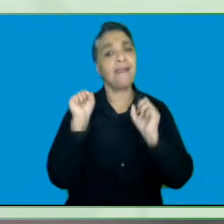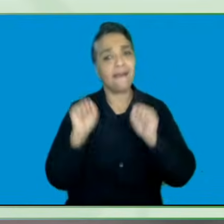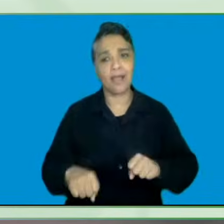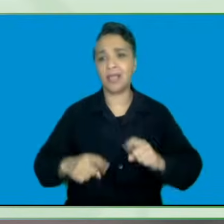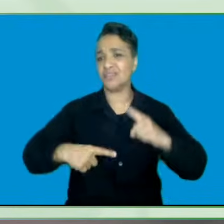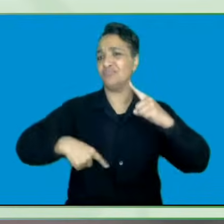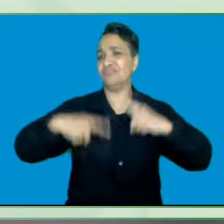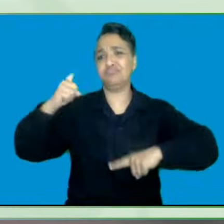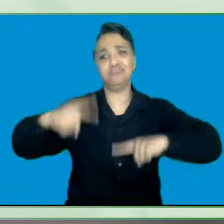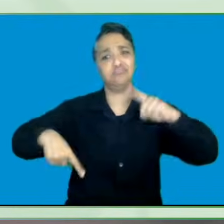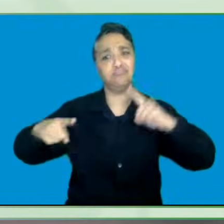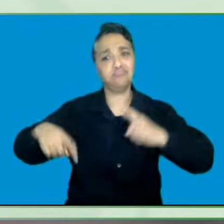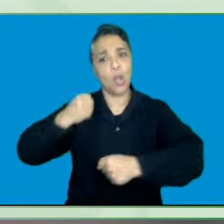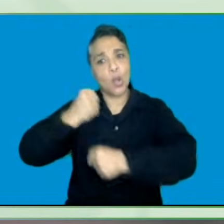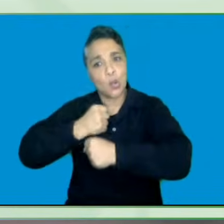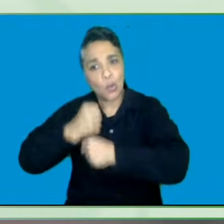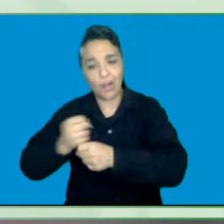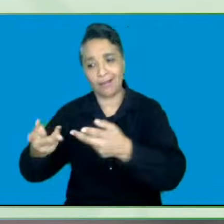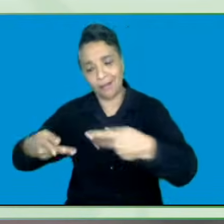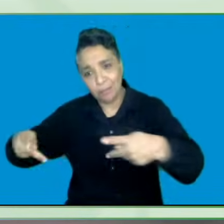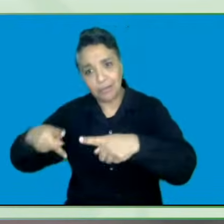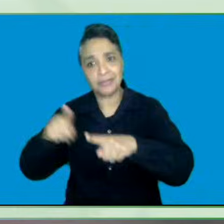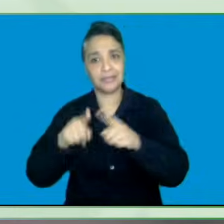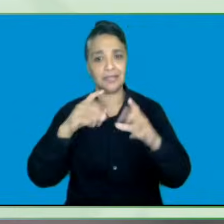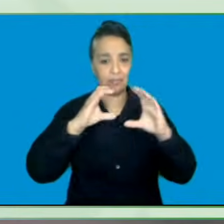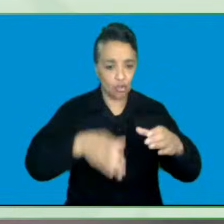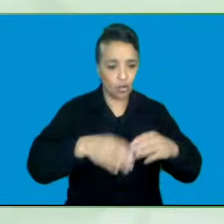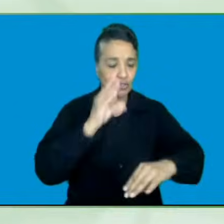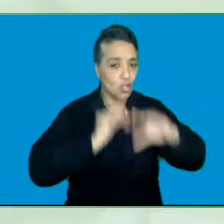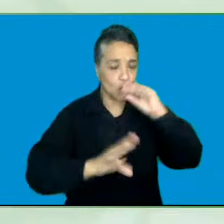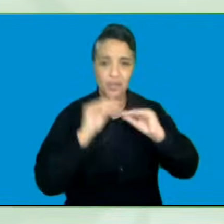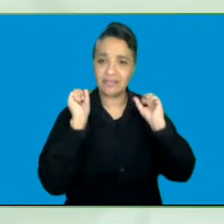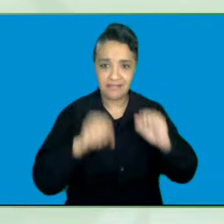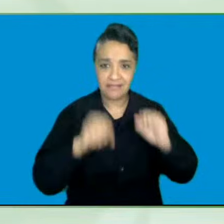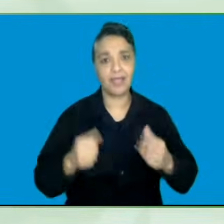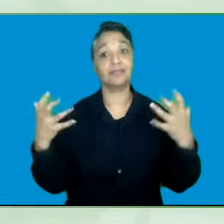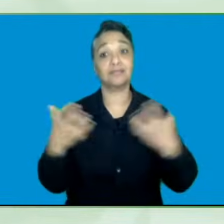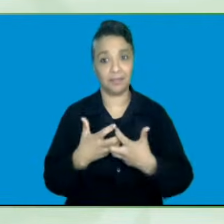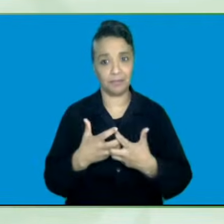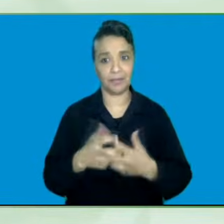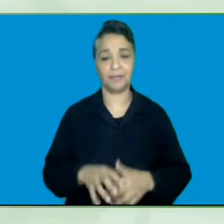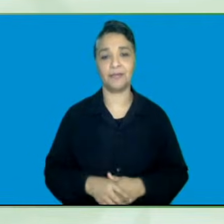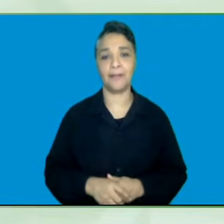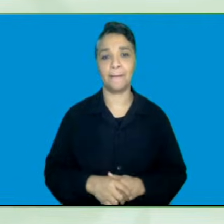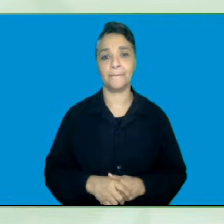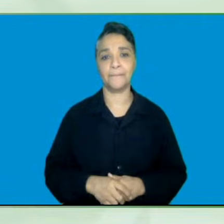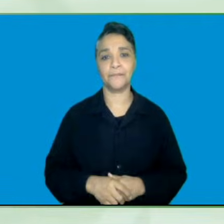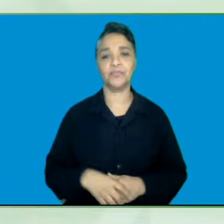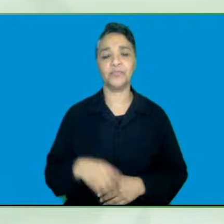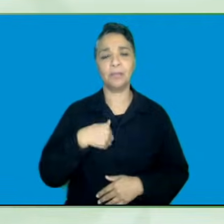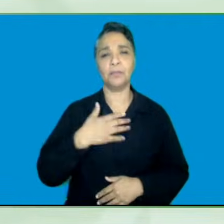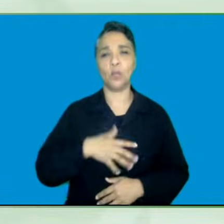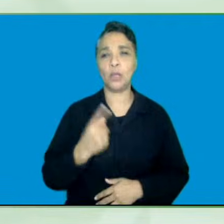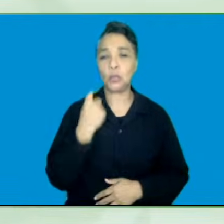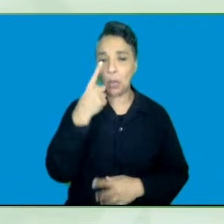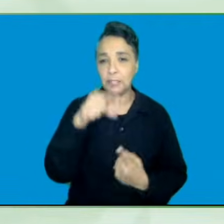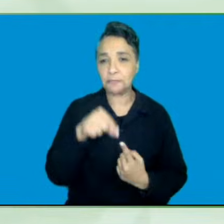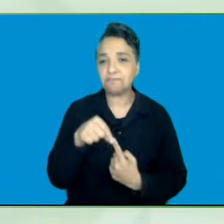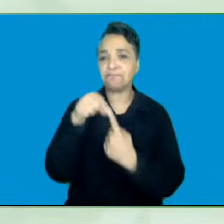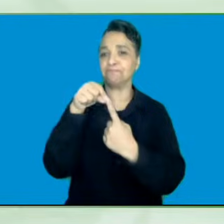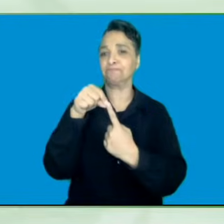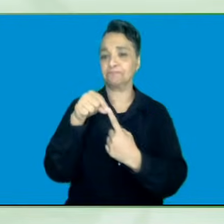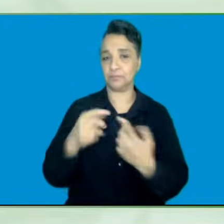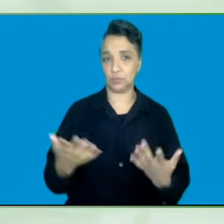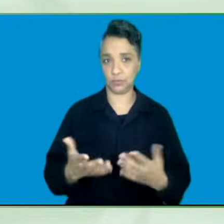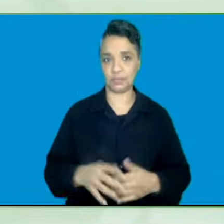of work and learning settings. I suppose I'll just maybe point out one area where maybe there's